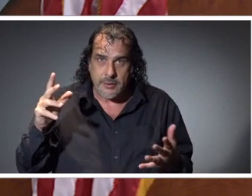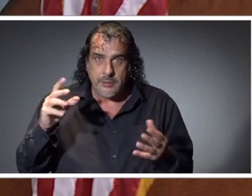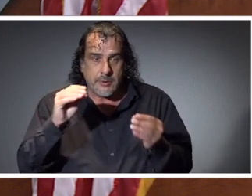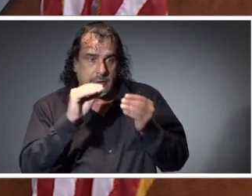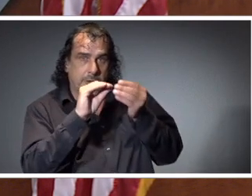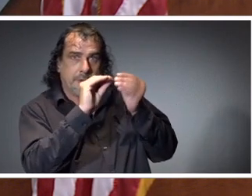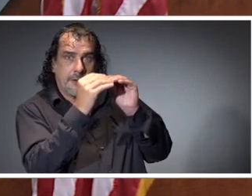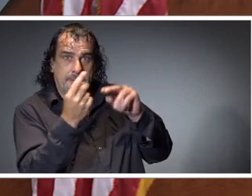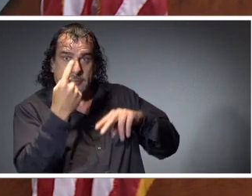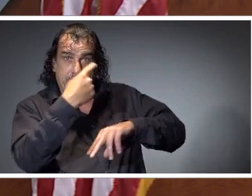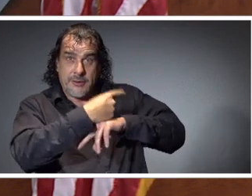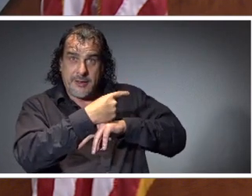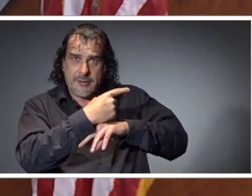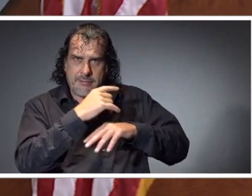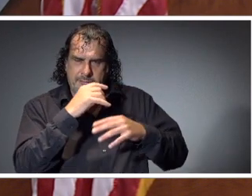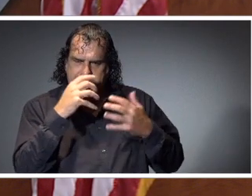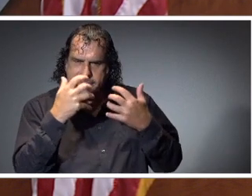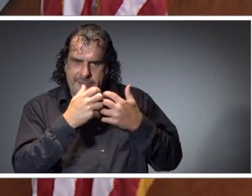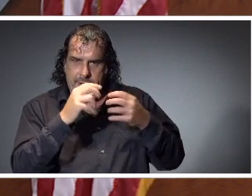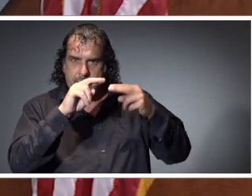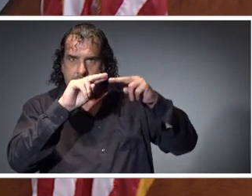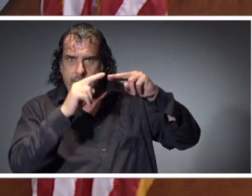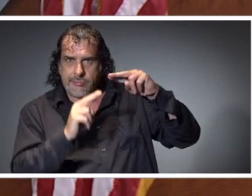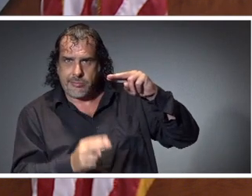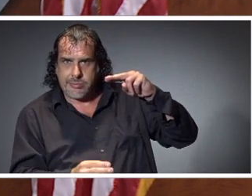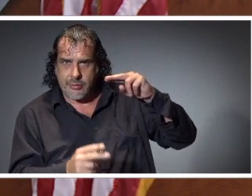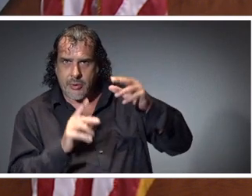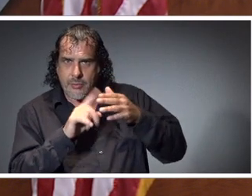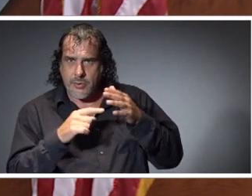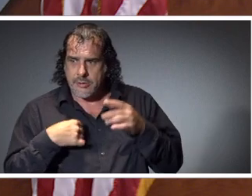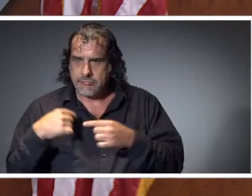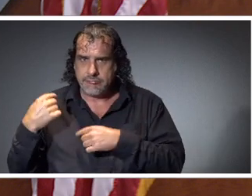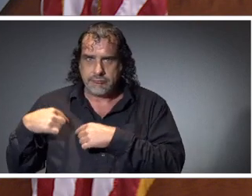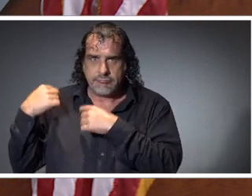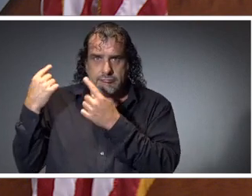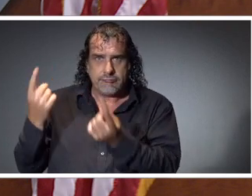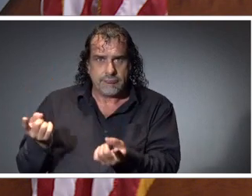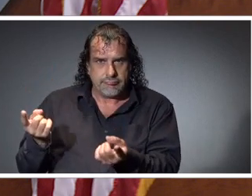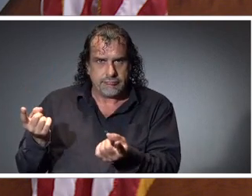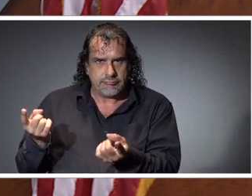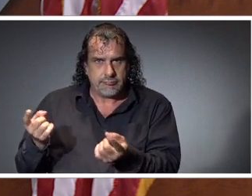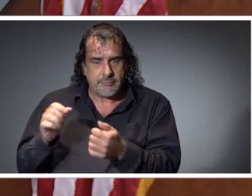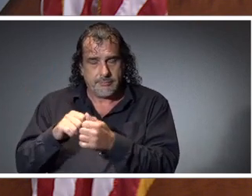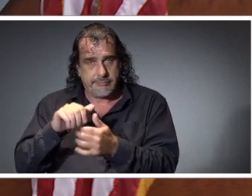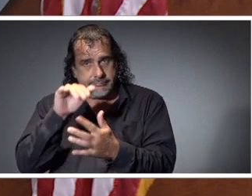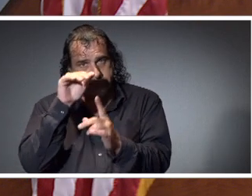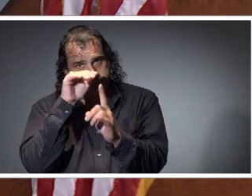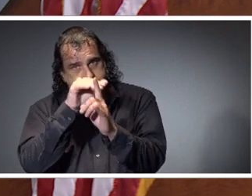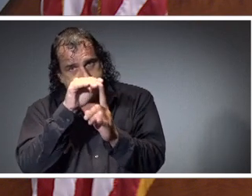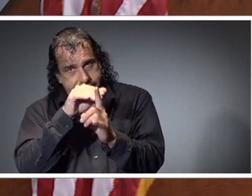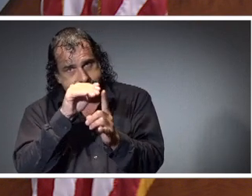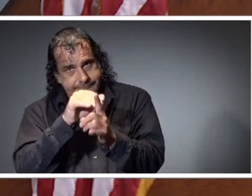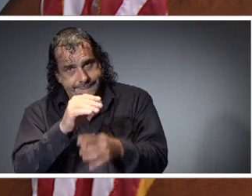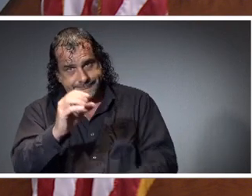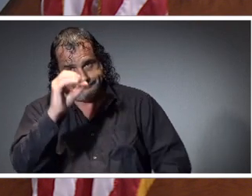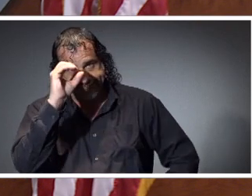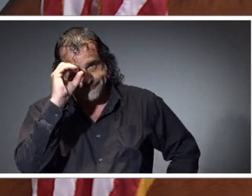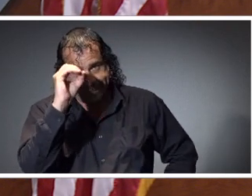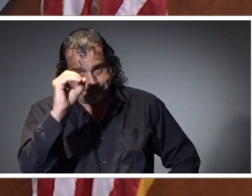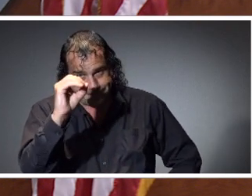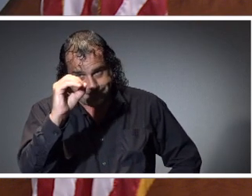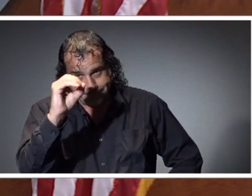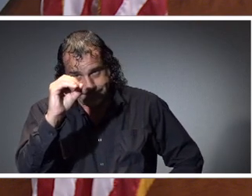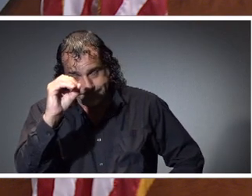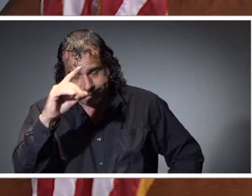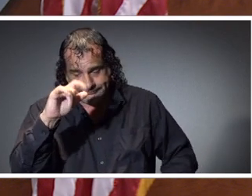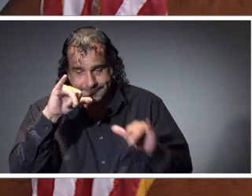that do not fit the downward trend in COVID-19 cases, and it is a reminder that nothing is